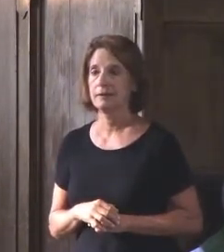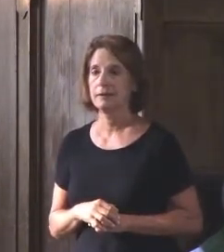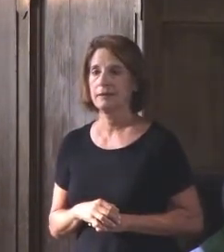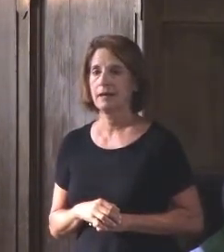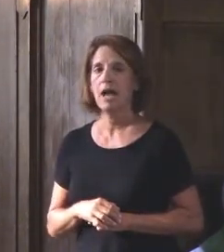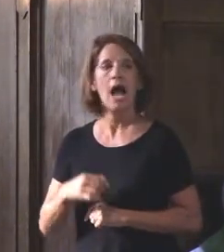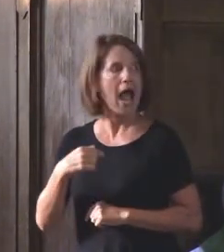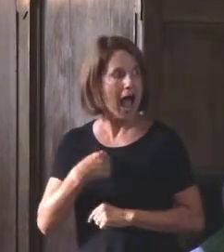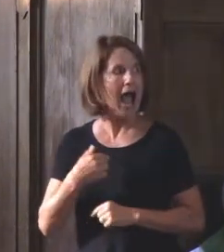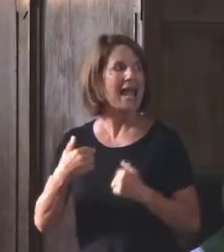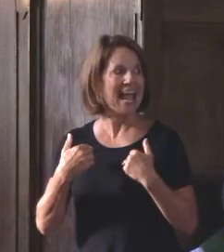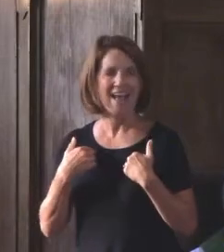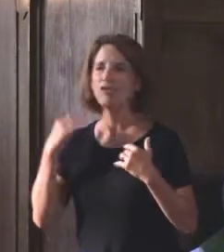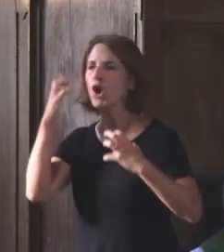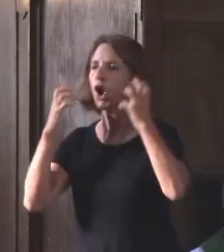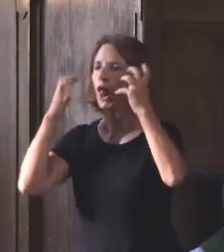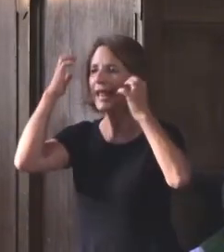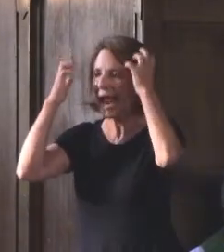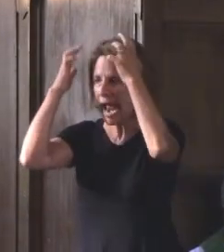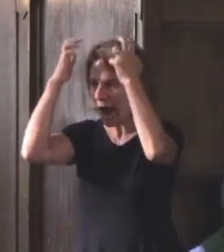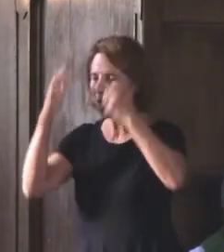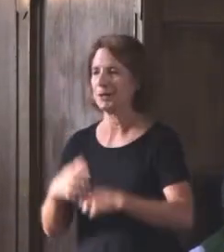"I have curly hair."